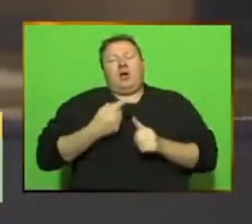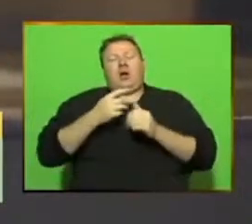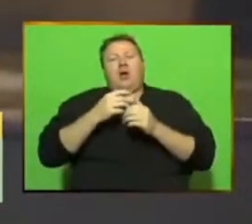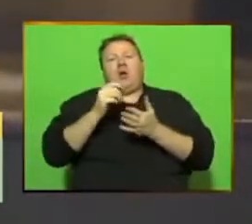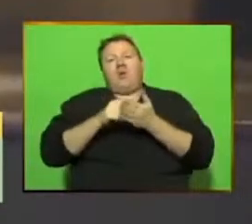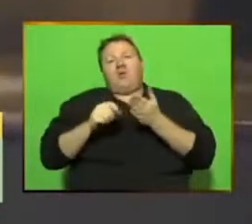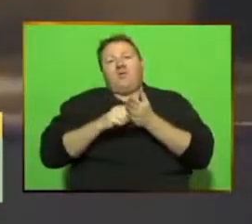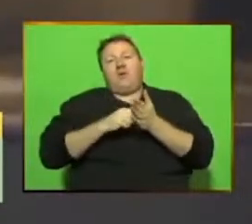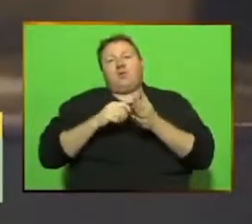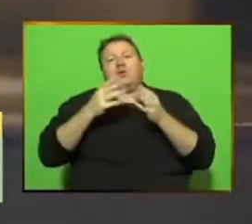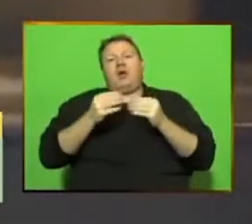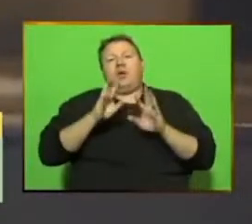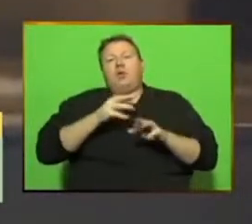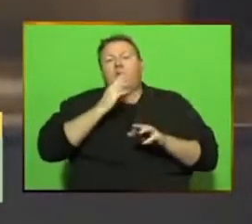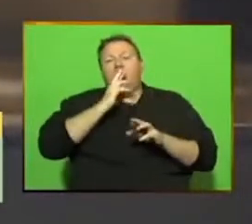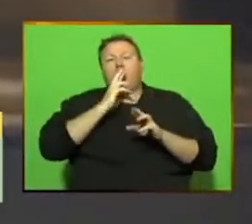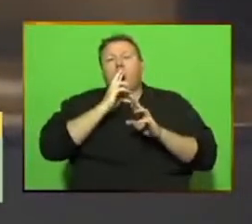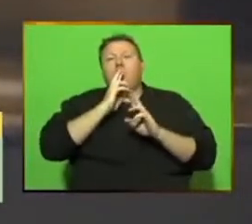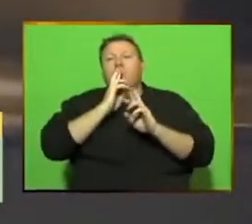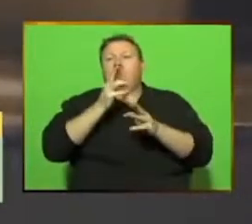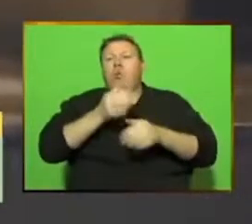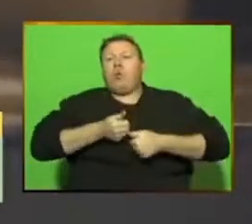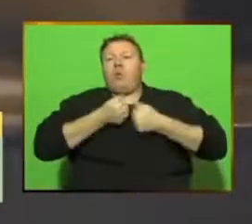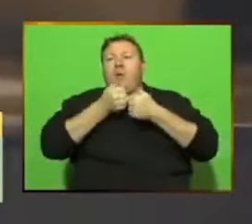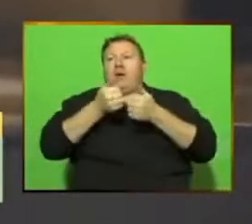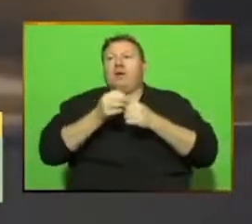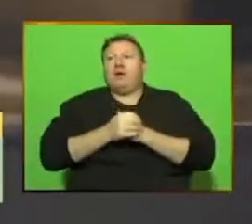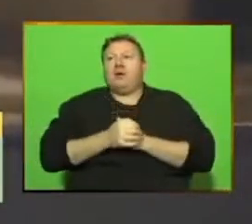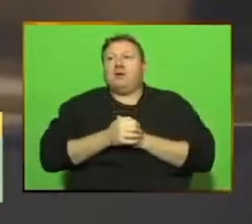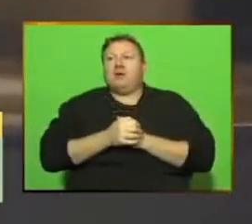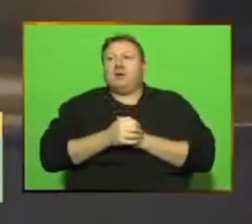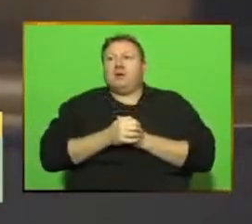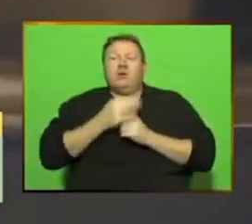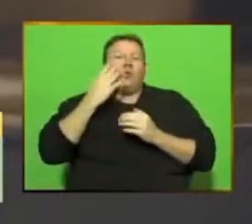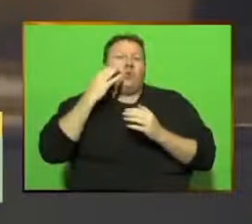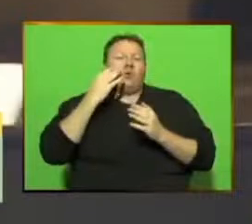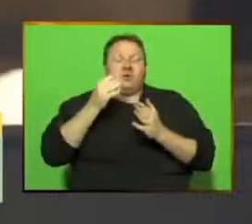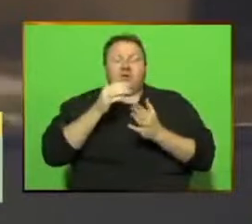me. We shall resume proceedings when the bells are rung.